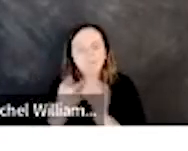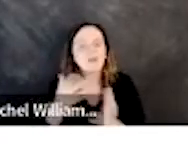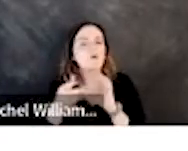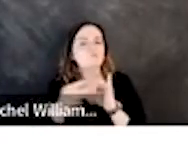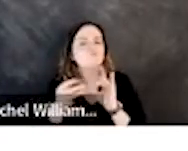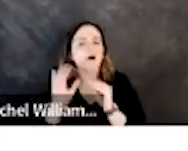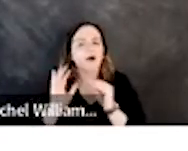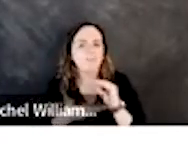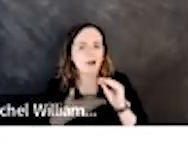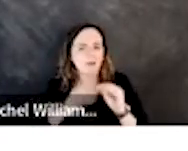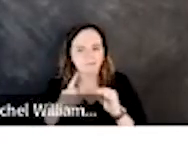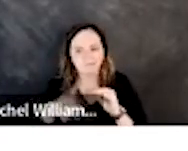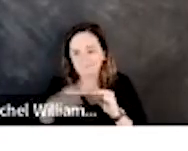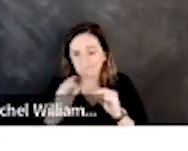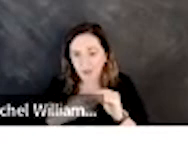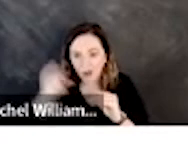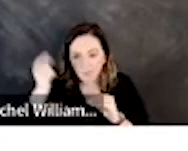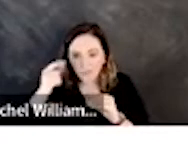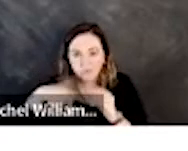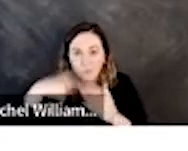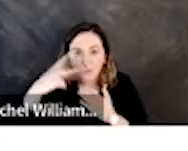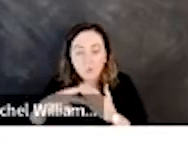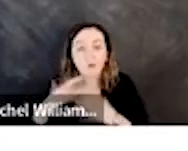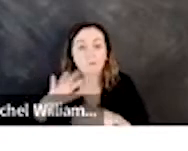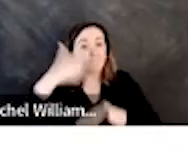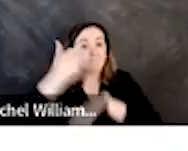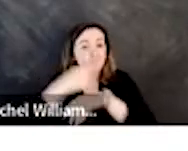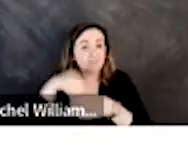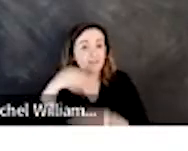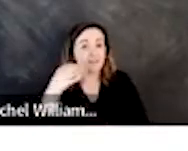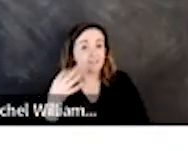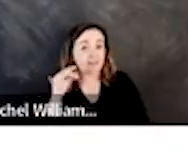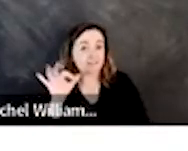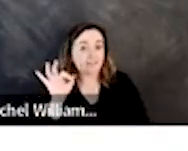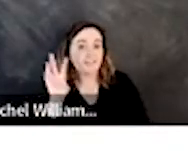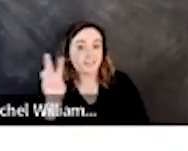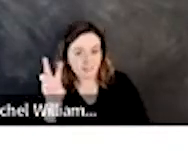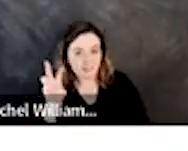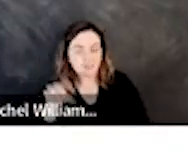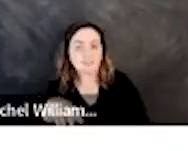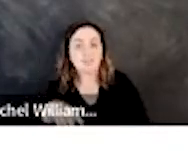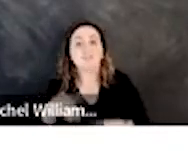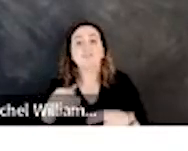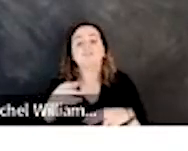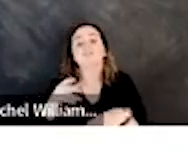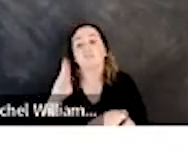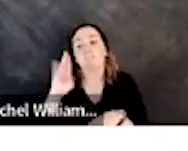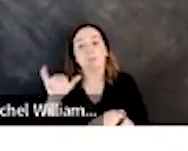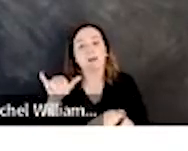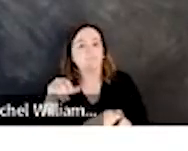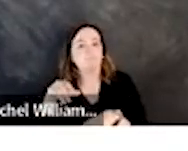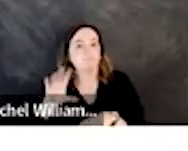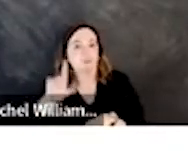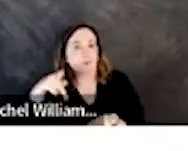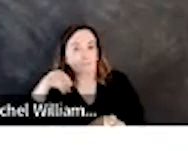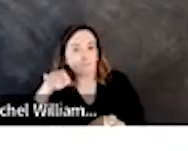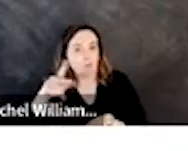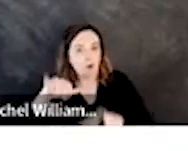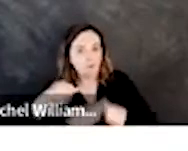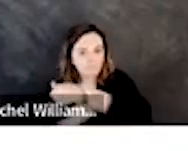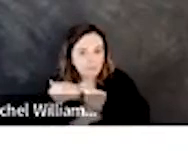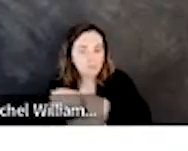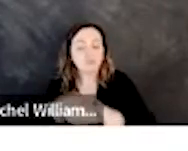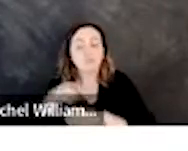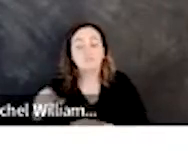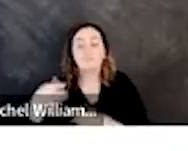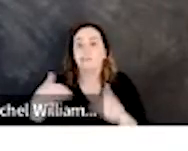Scholarships Program. Established in 1996 by the Charitable Park Foundation, the Park Scholarships Program